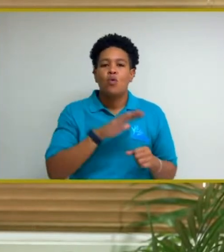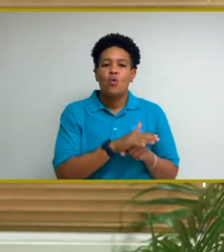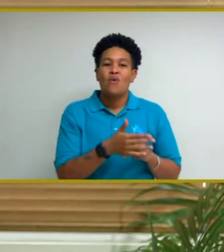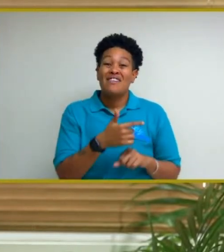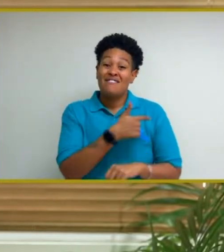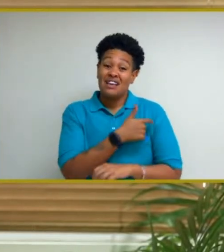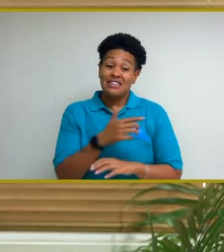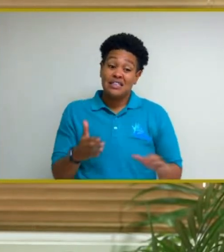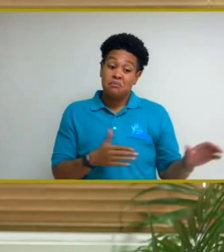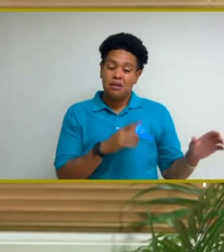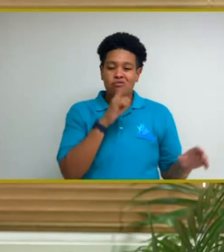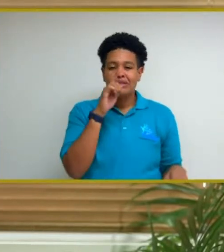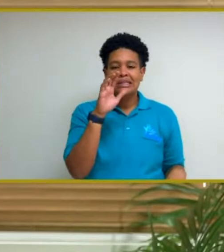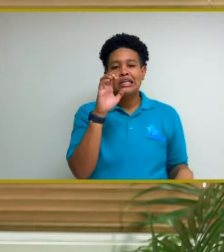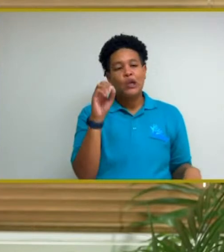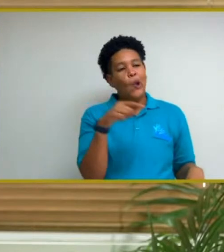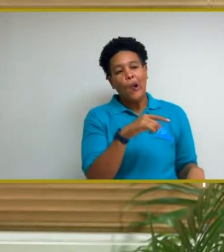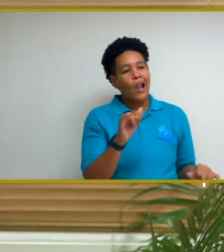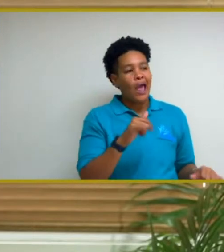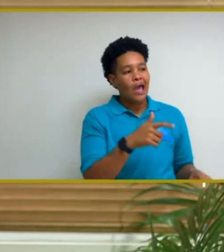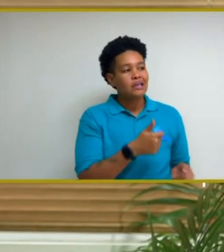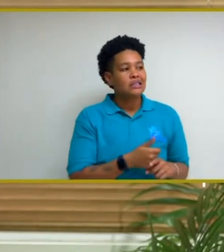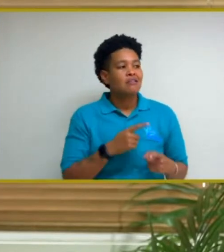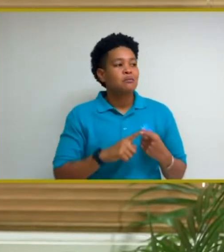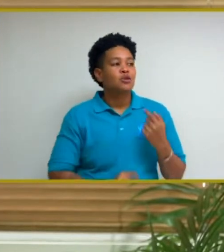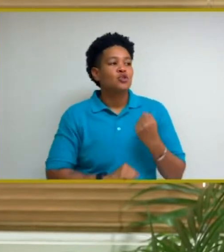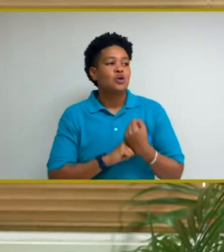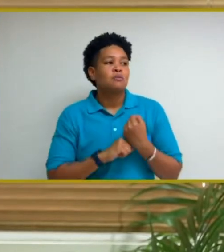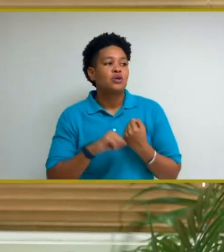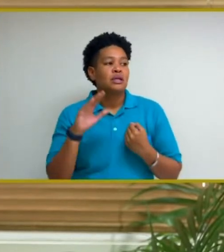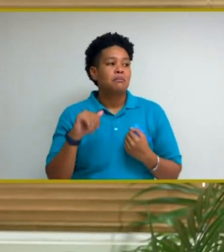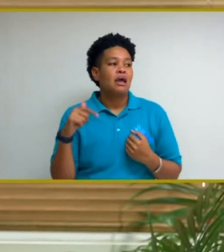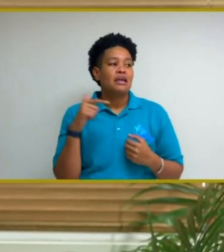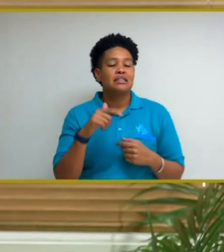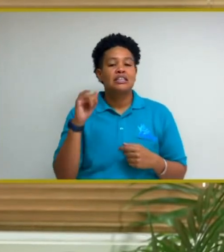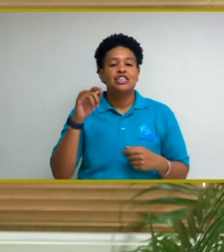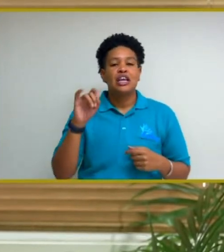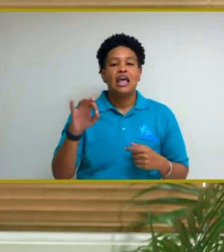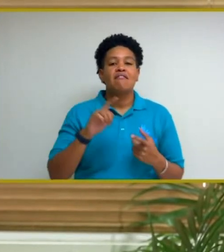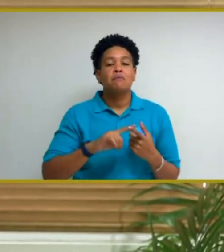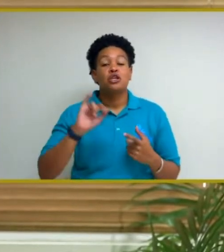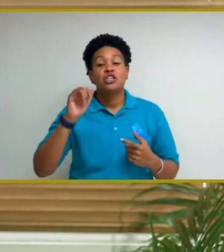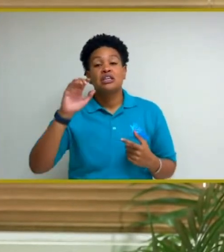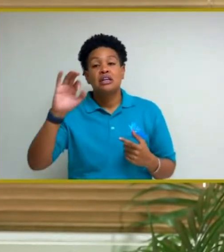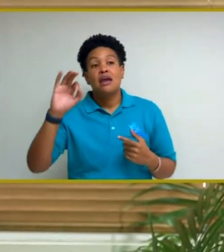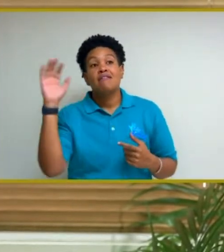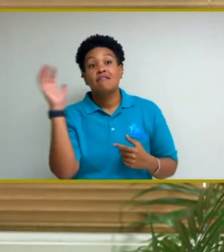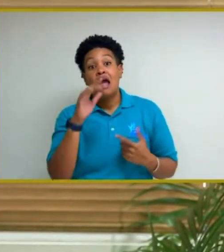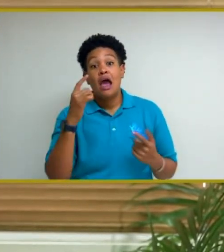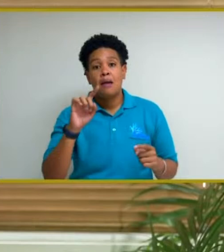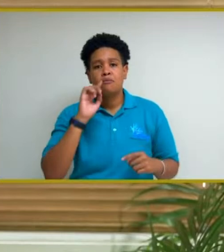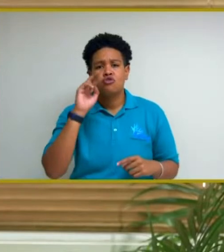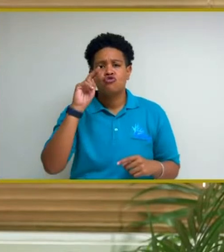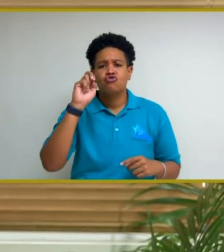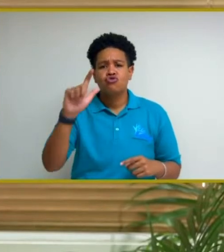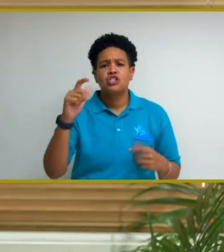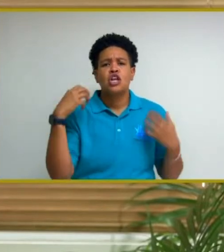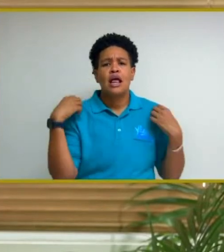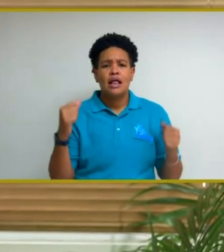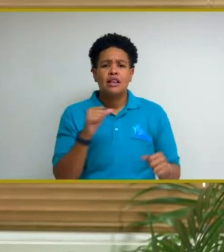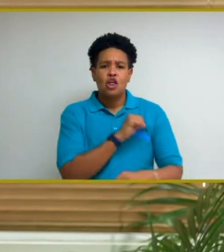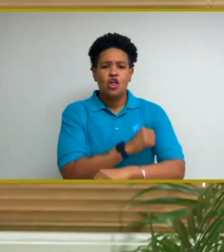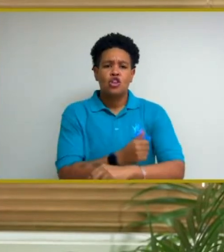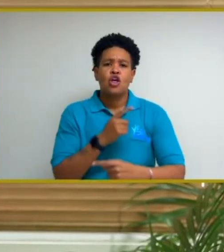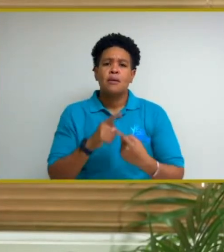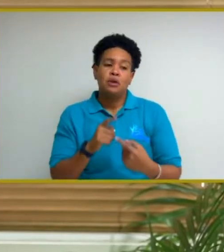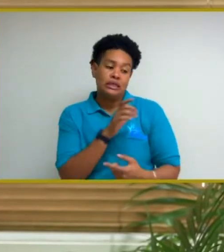plan, and of course supported by the JDF and the JCF, the Regional Health Authority, and